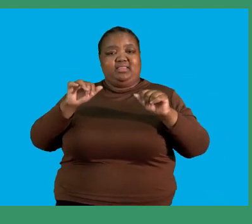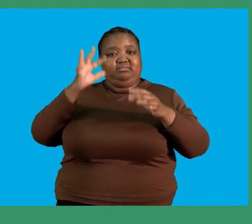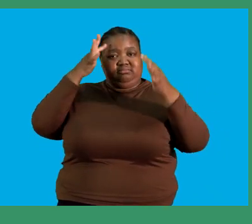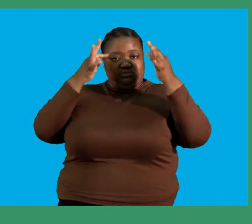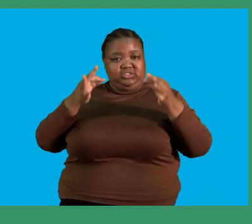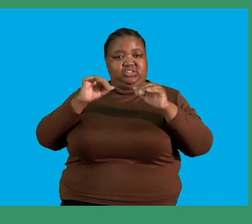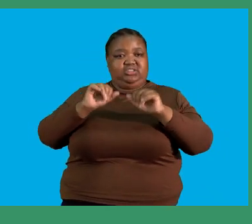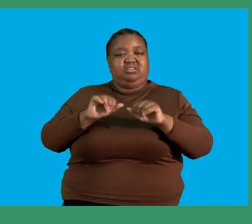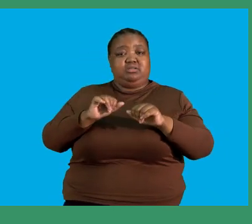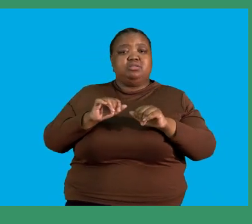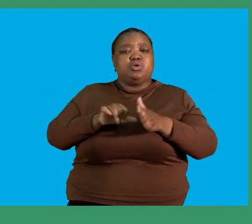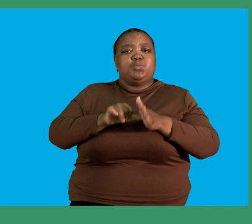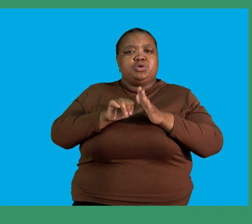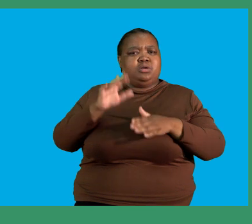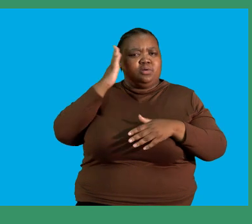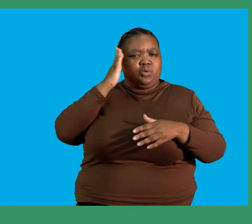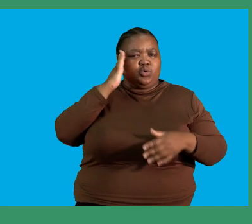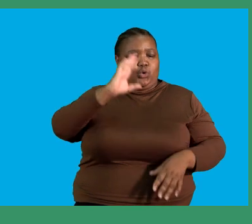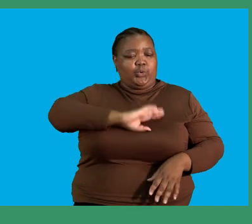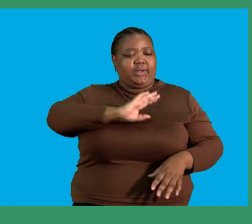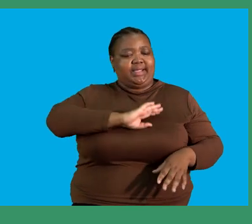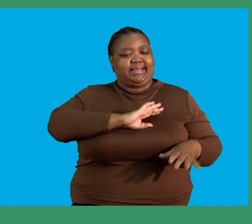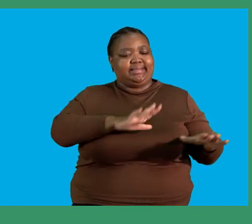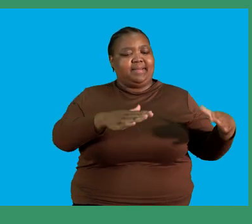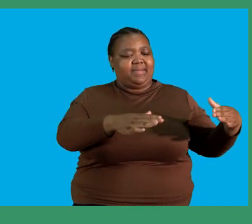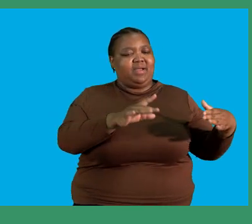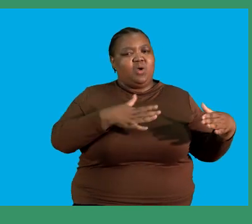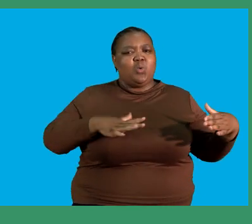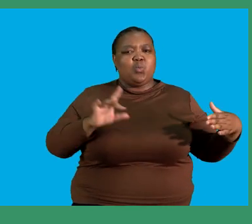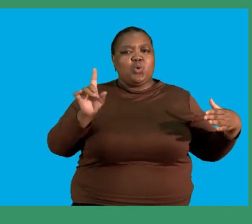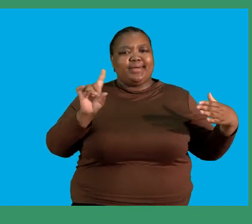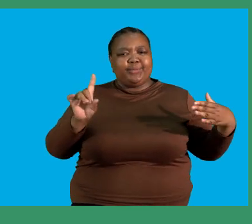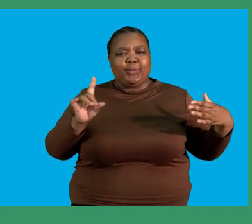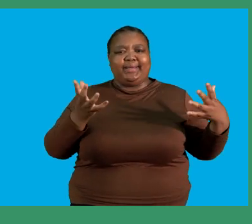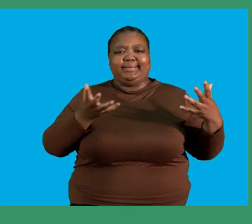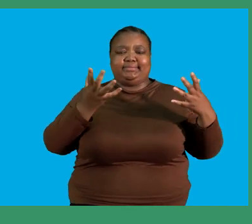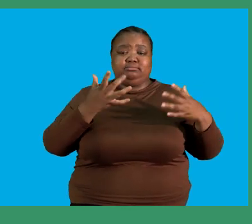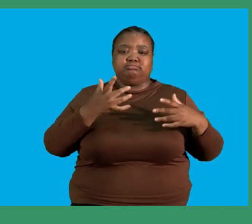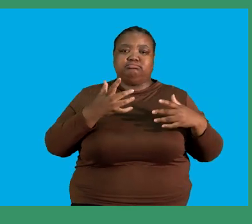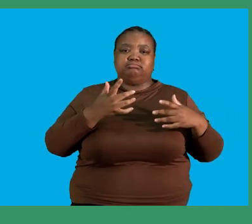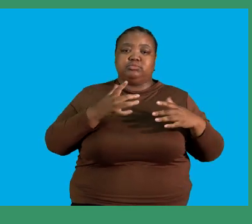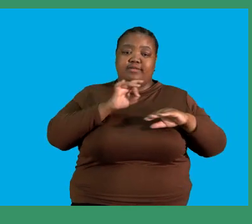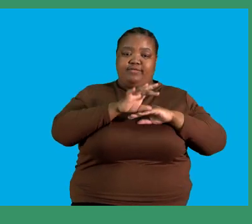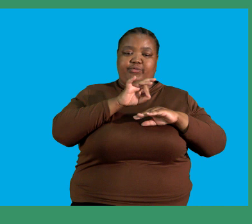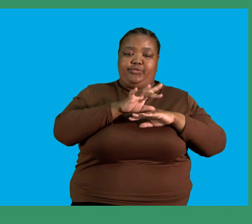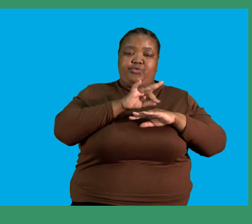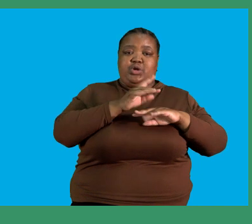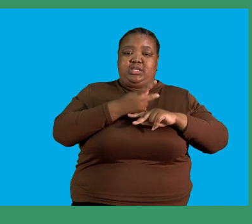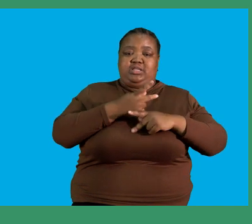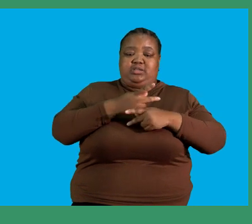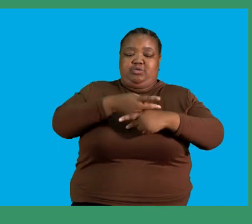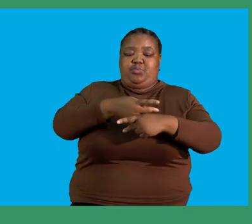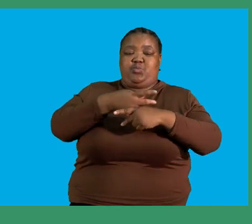you must know exactly what your customers want so that you can influence them into buying